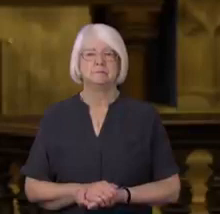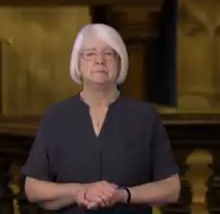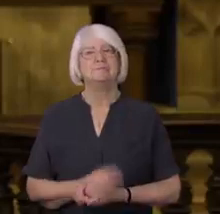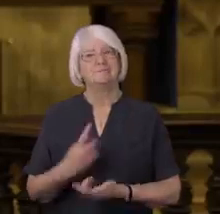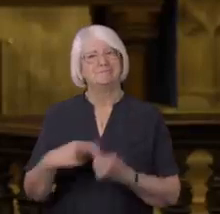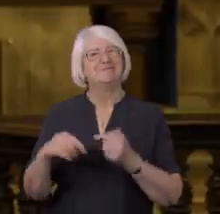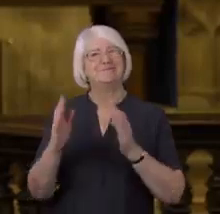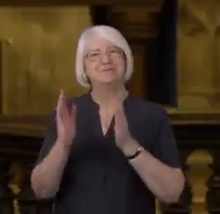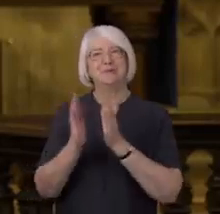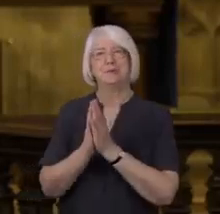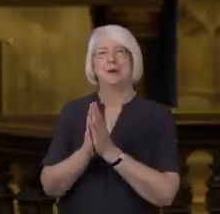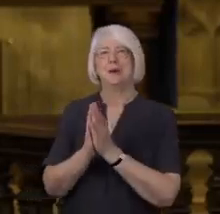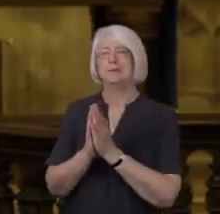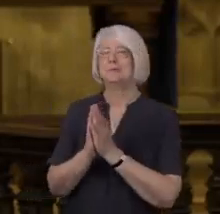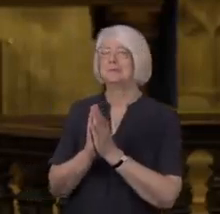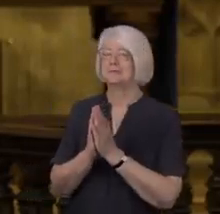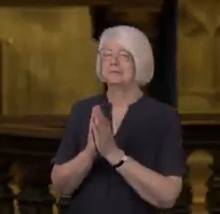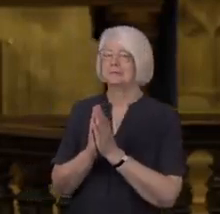Let us pray.